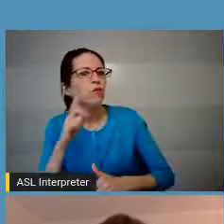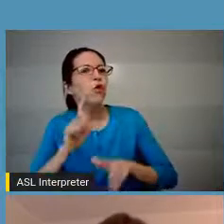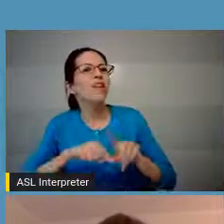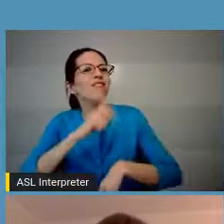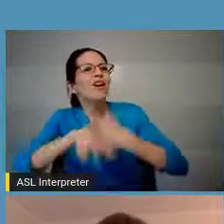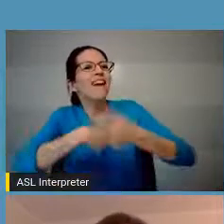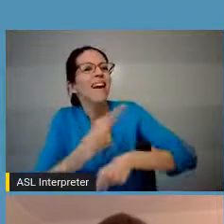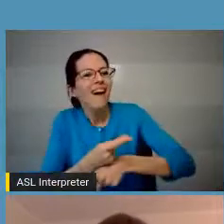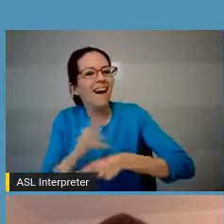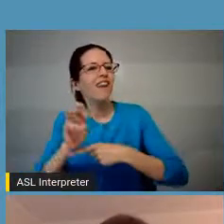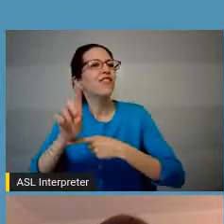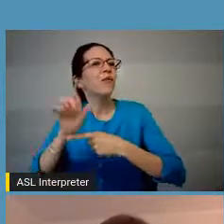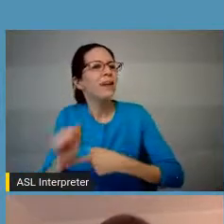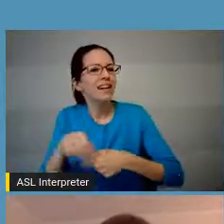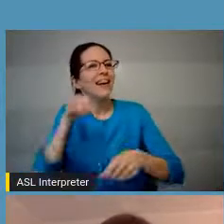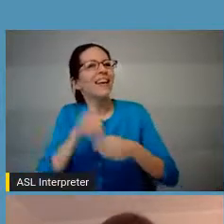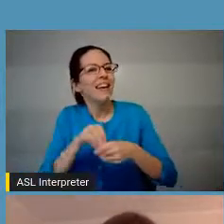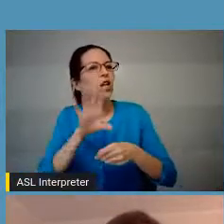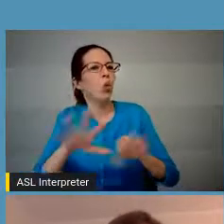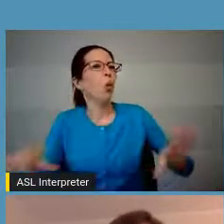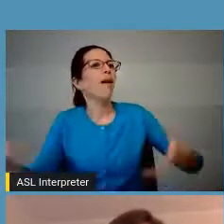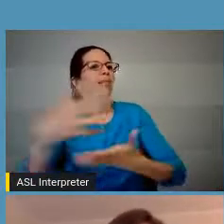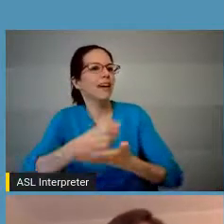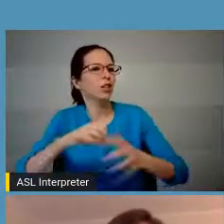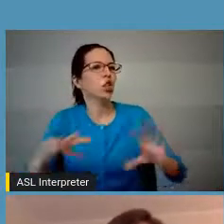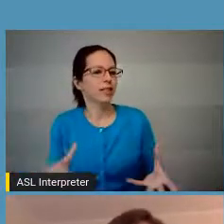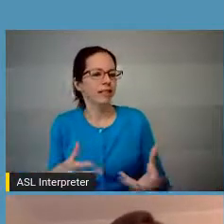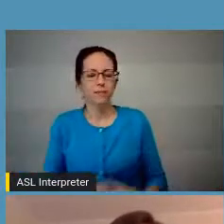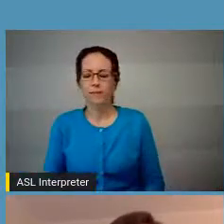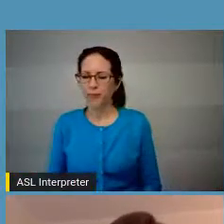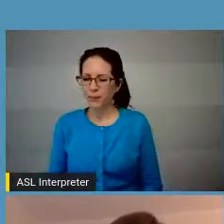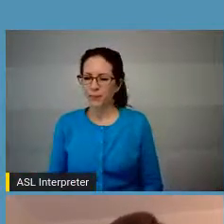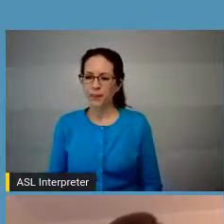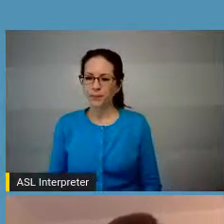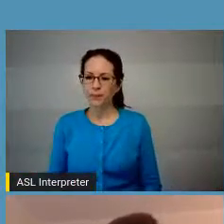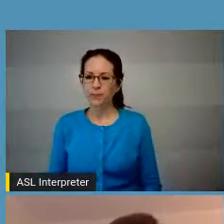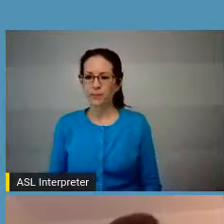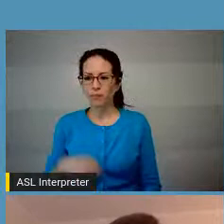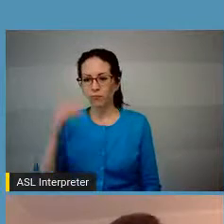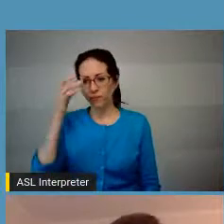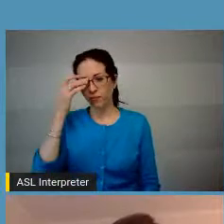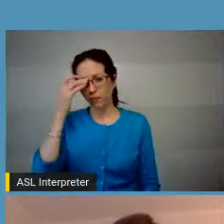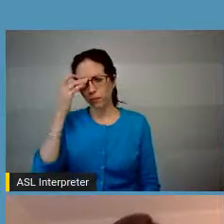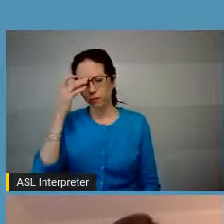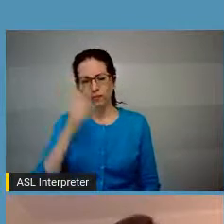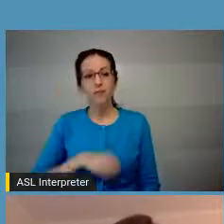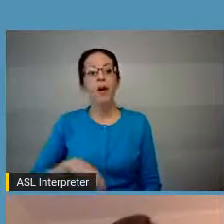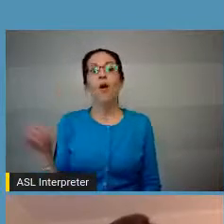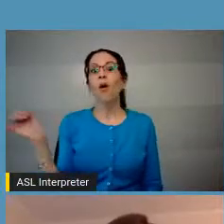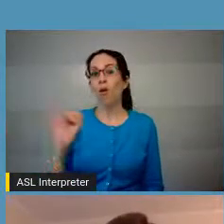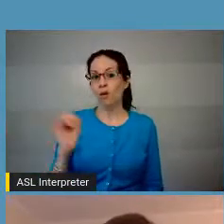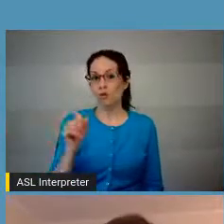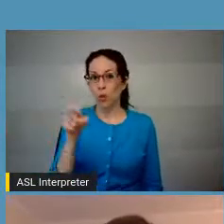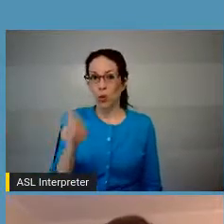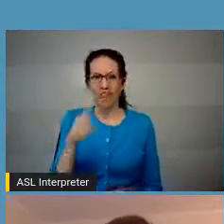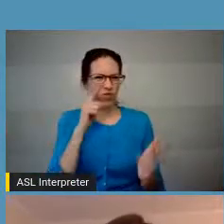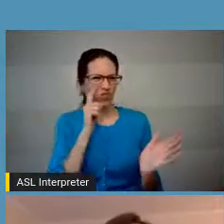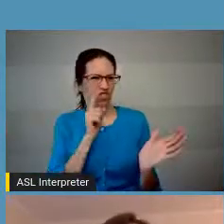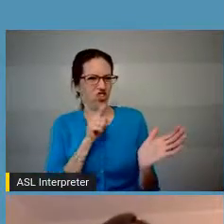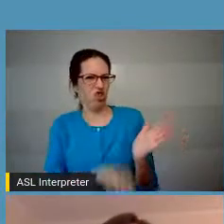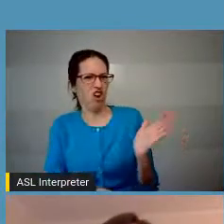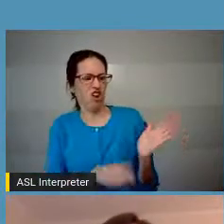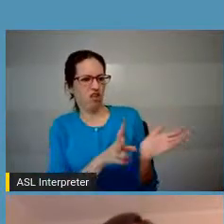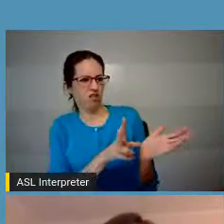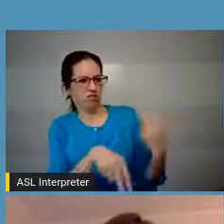format within your collection items to be digitized. You also need to check them for any